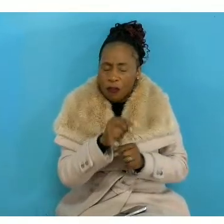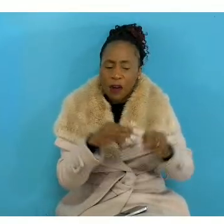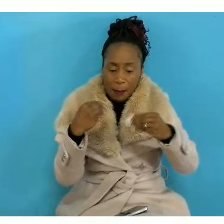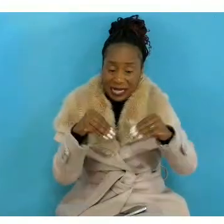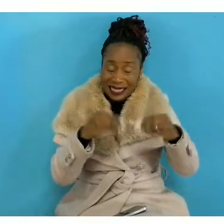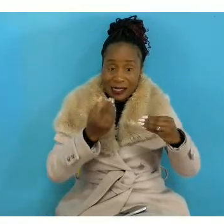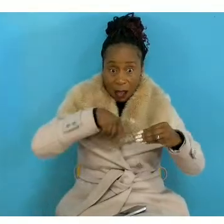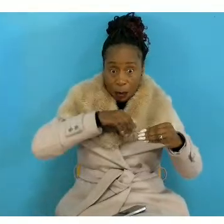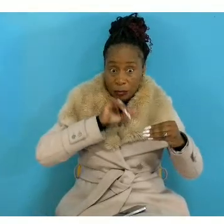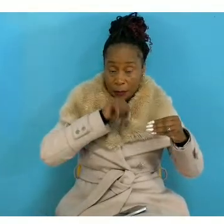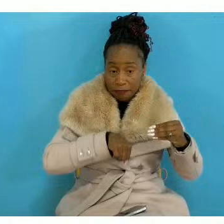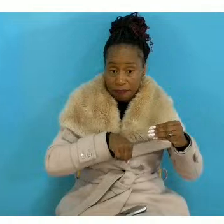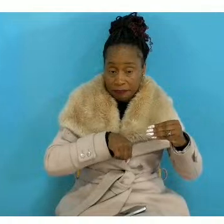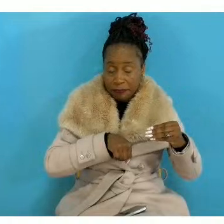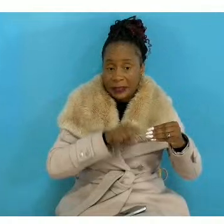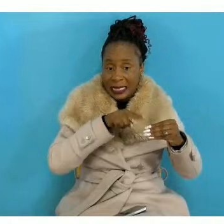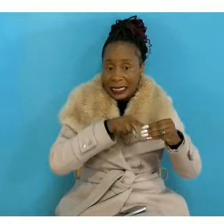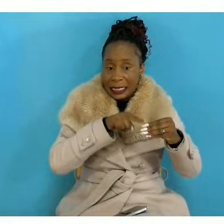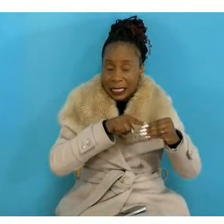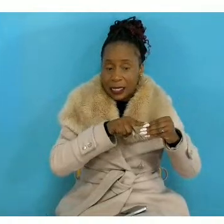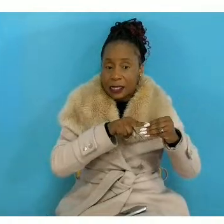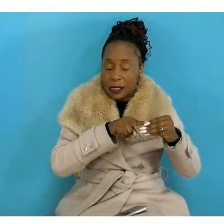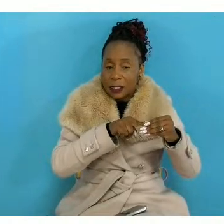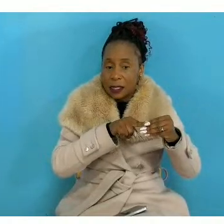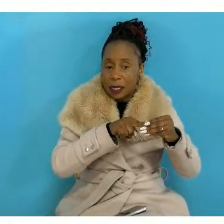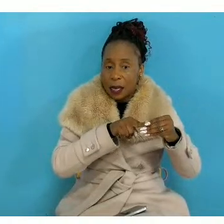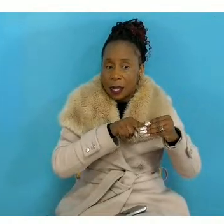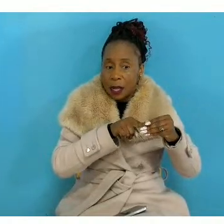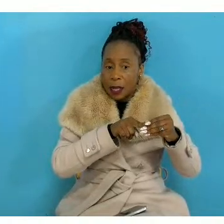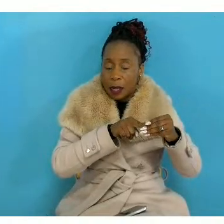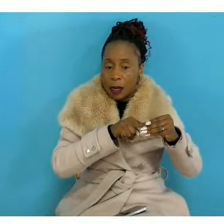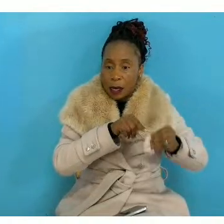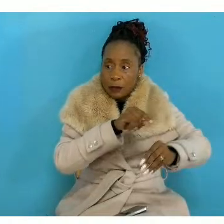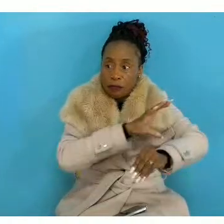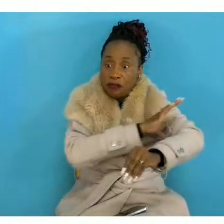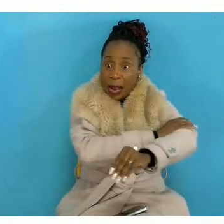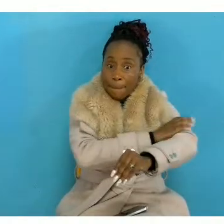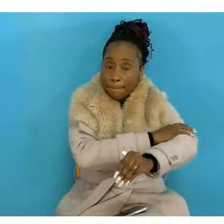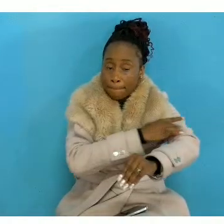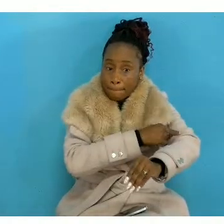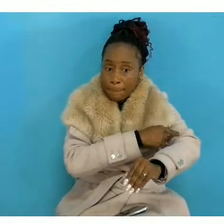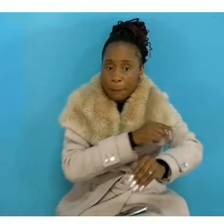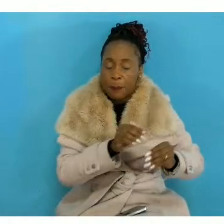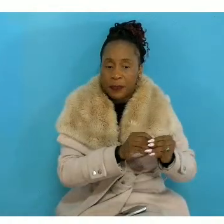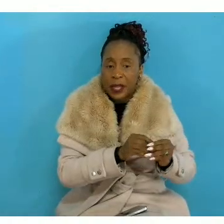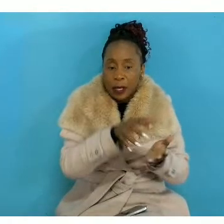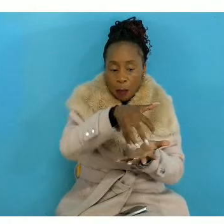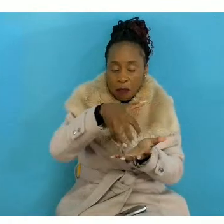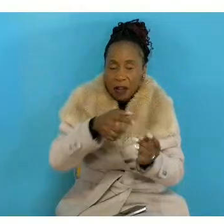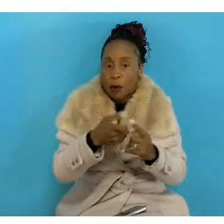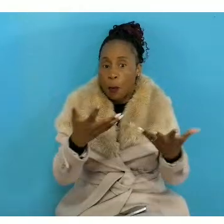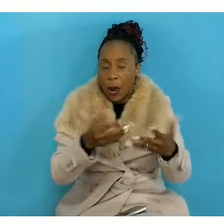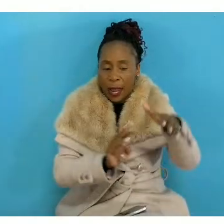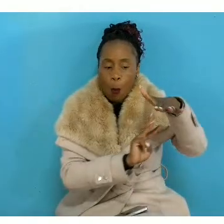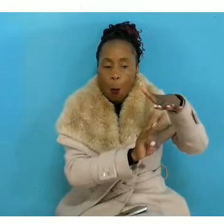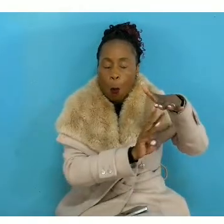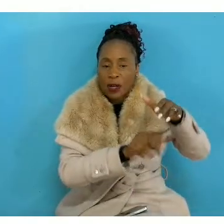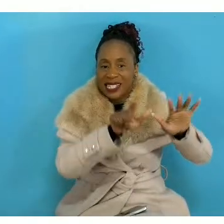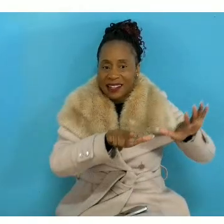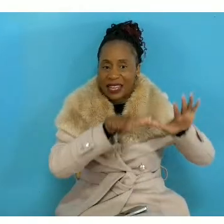entities. These champions were recruited from Ward 17 and